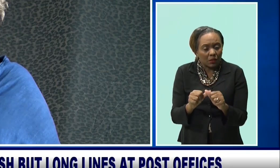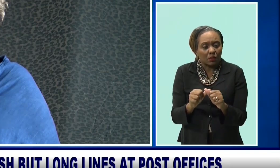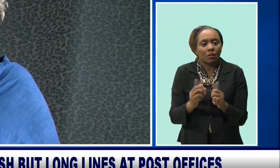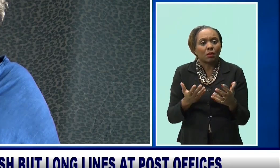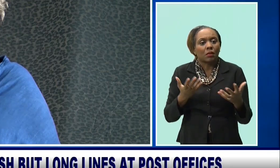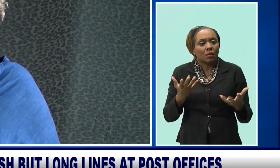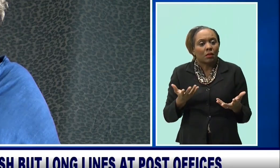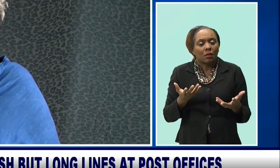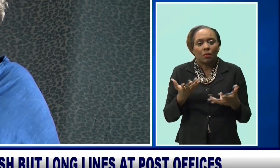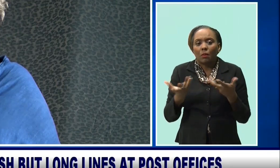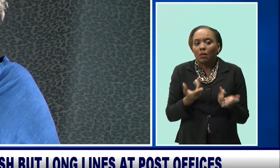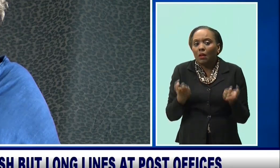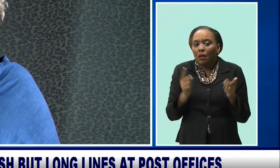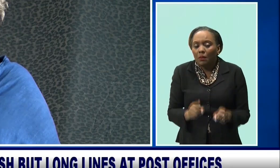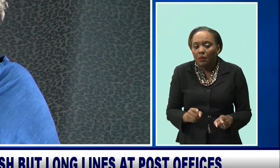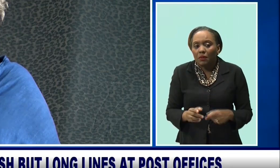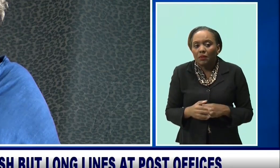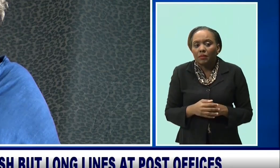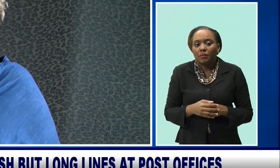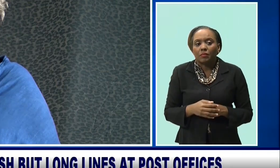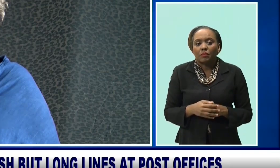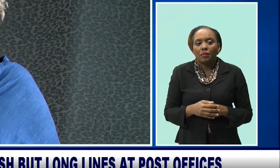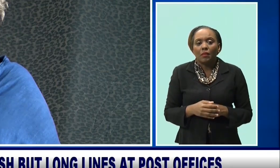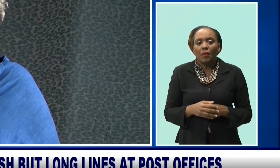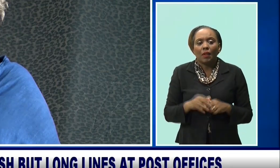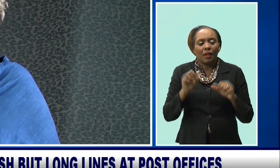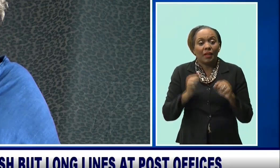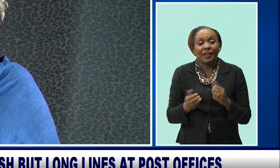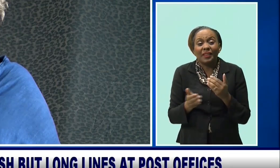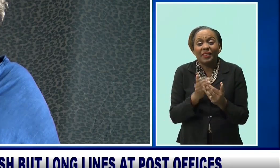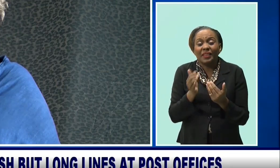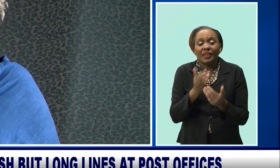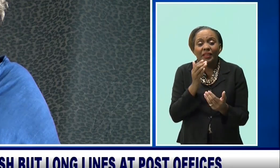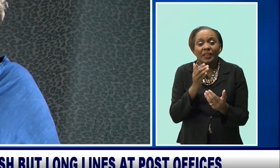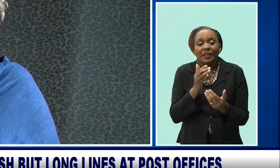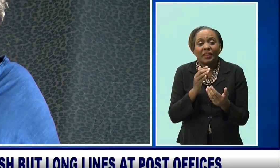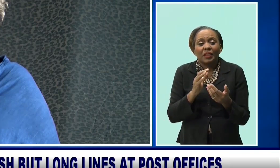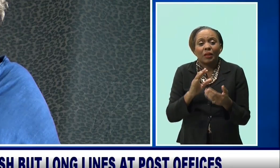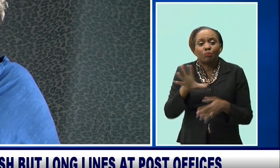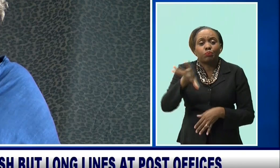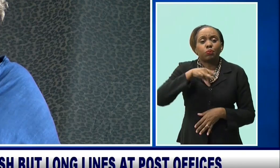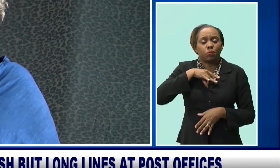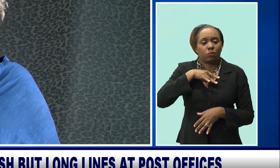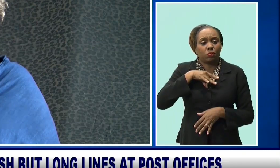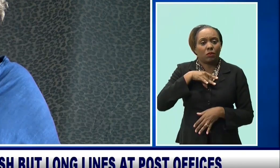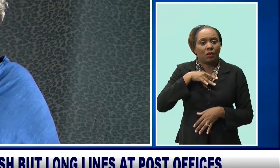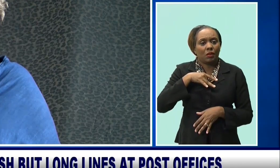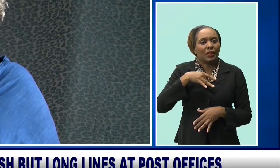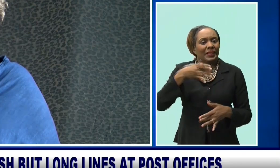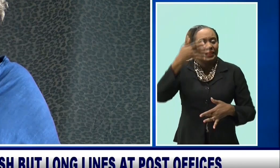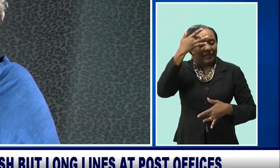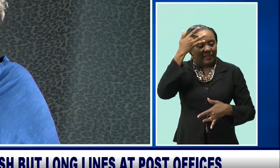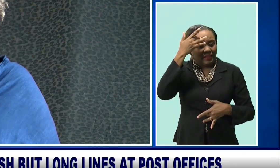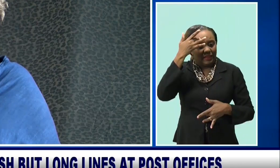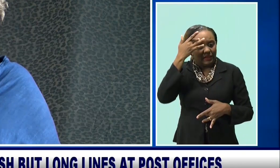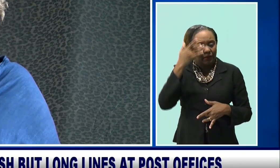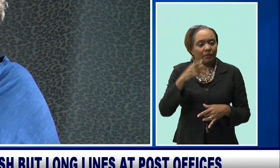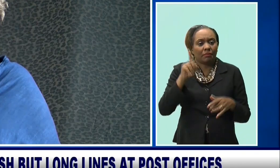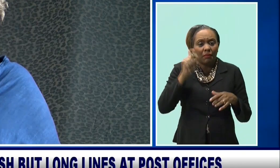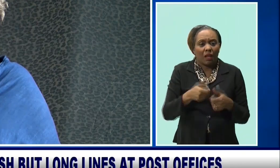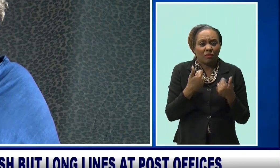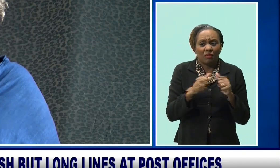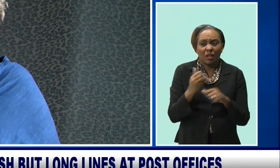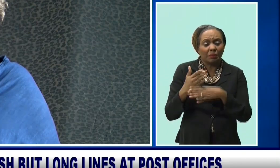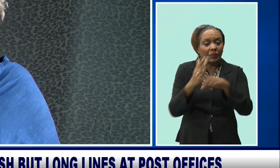to put a burden, a real heavy burden on the social services in this country. You have to make an attempt